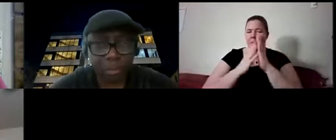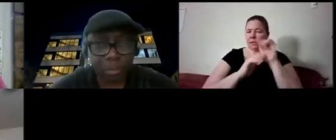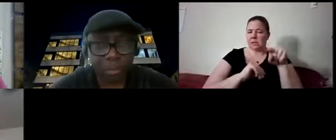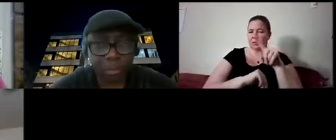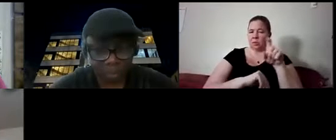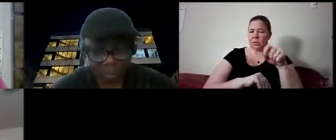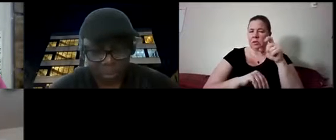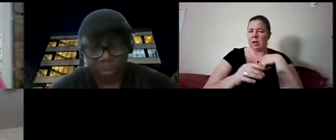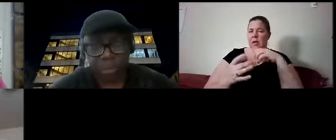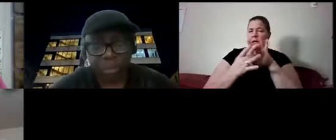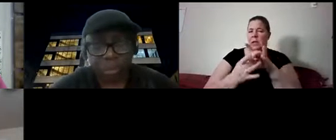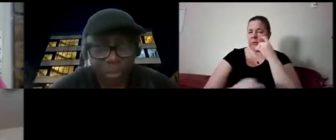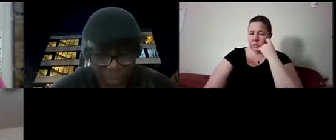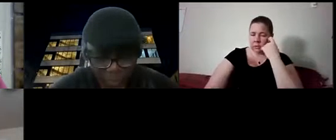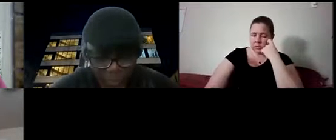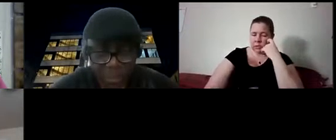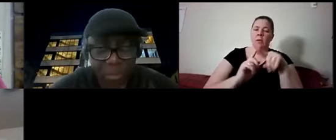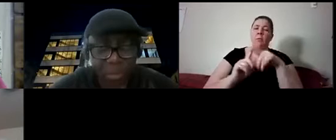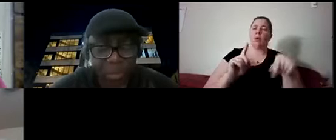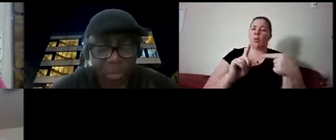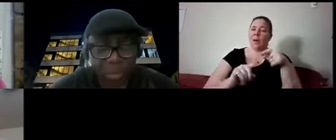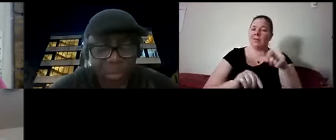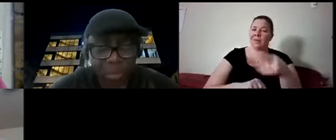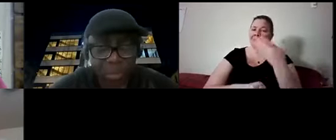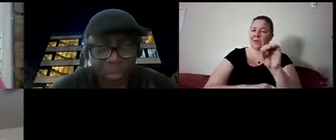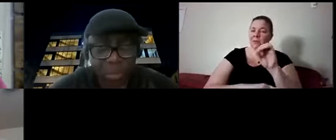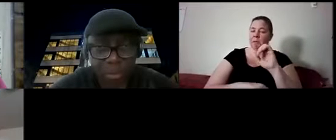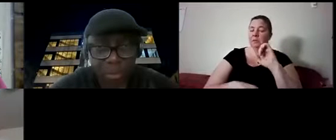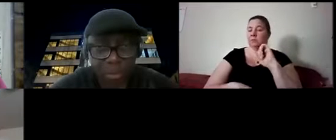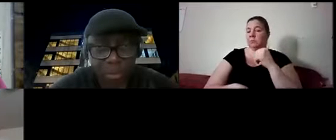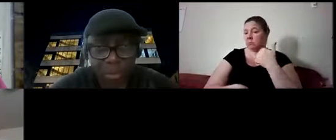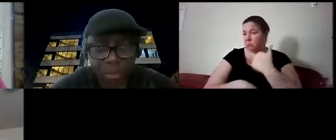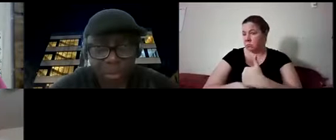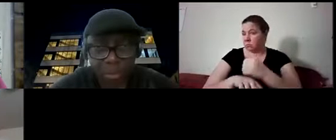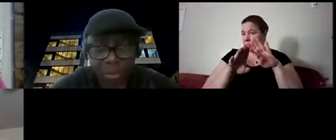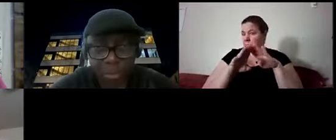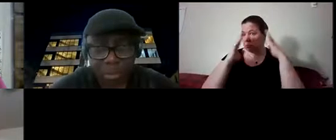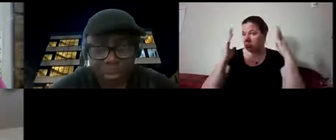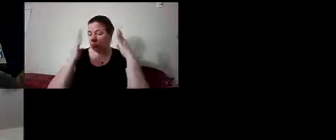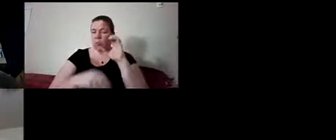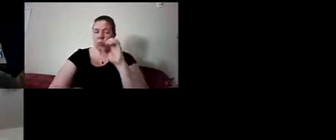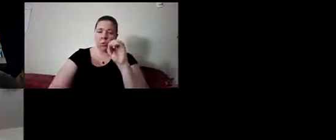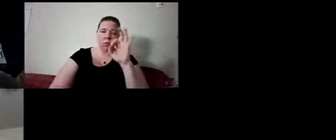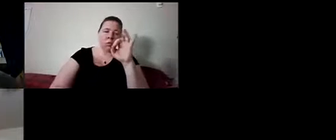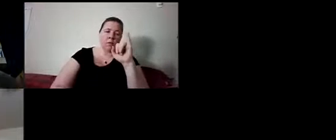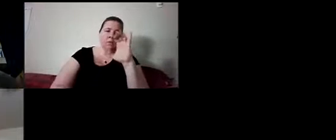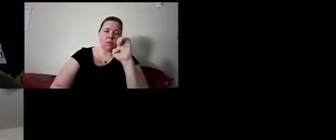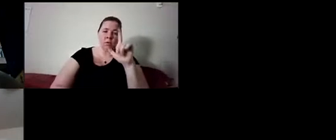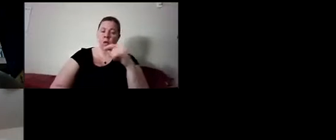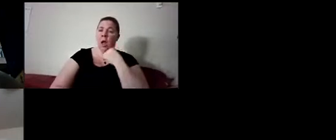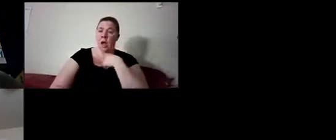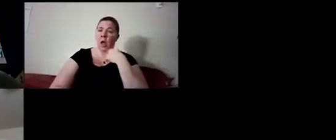I just reconnected. When will this company kickstart officially? Because I am 100% convinced about the